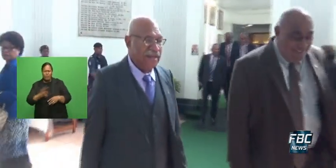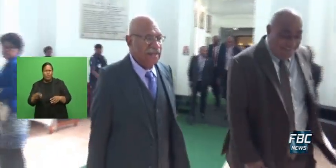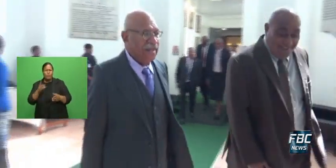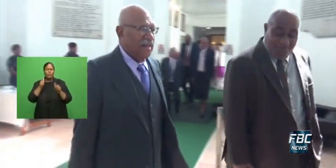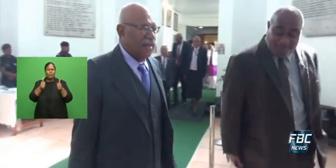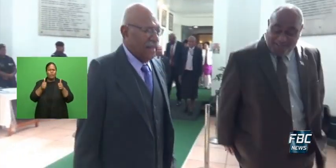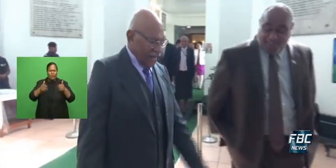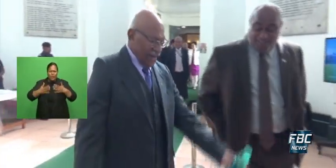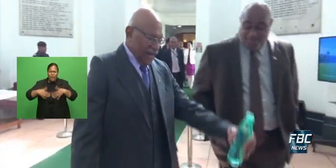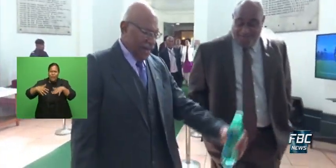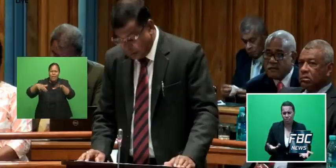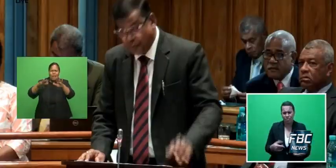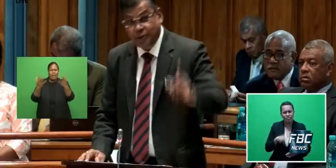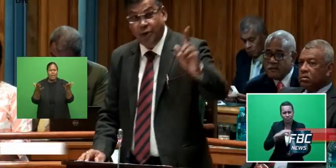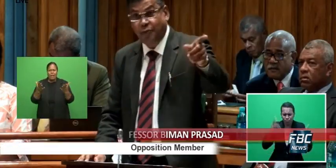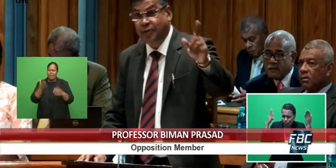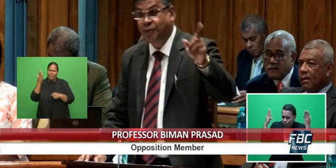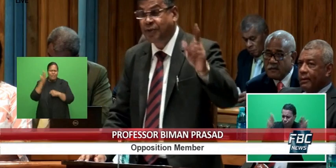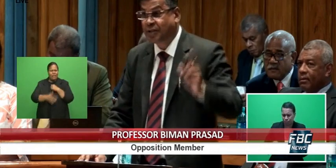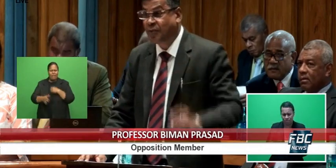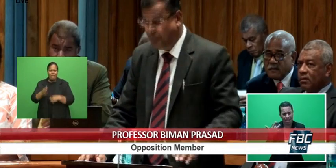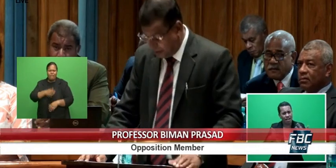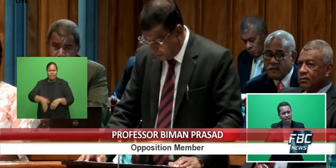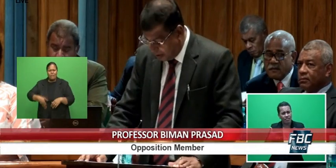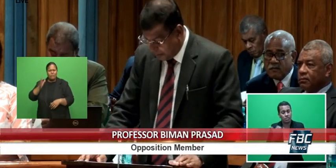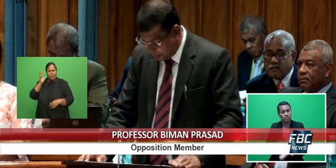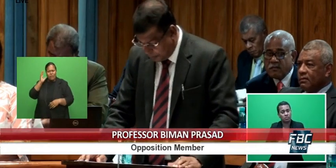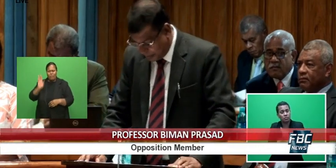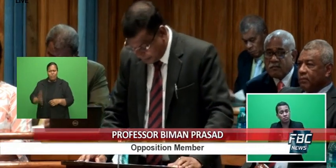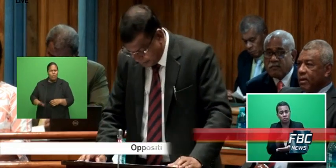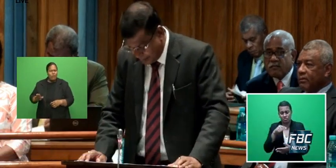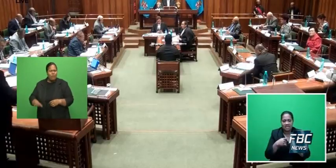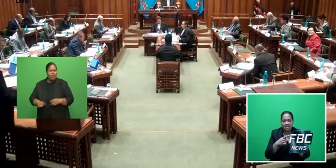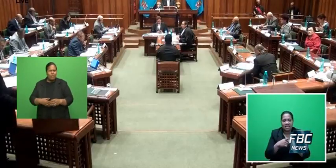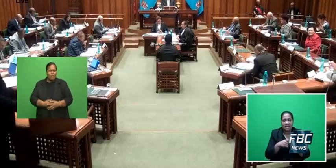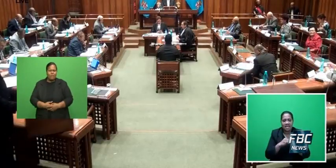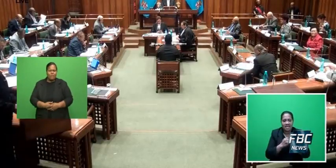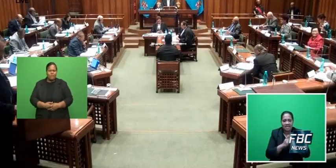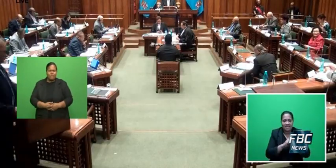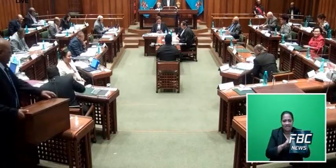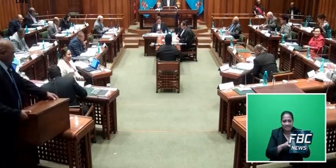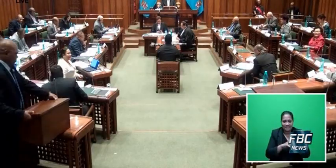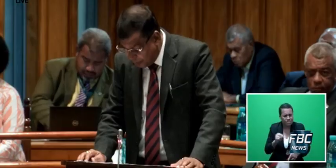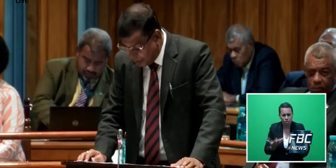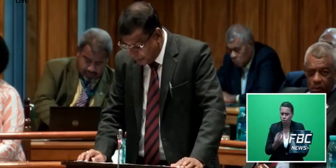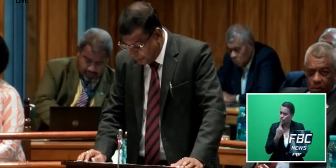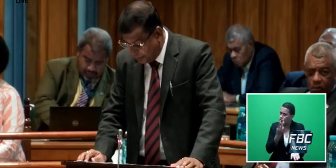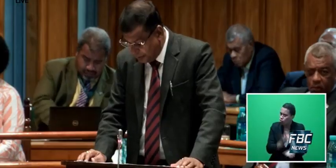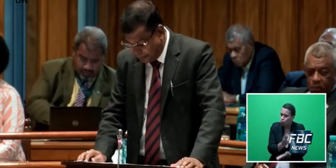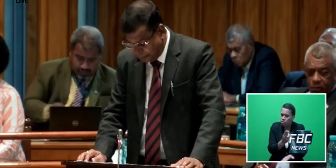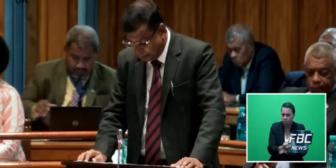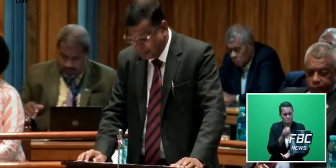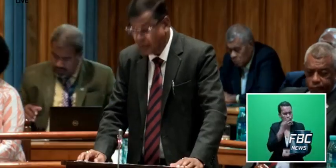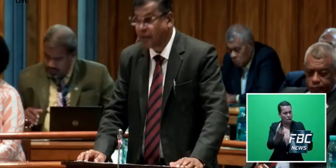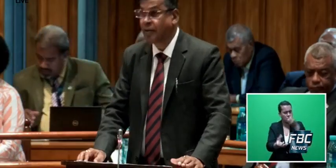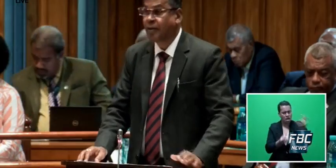feign empathy for the poor. The future of Fiji First government is on life support. The government has no economic vision for